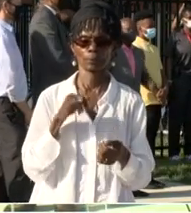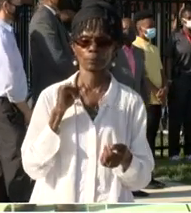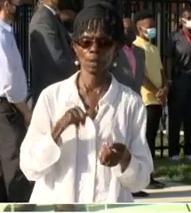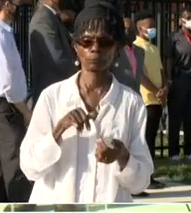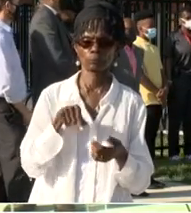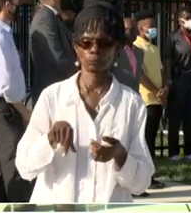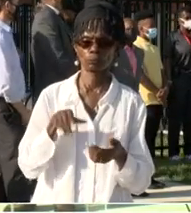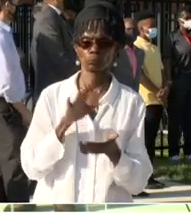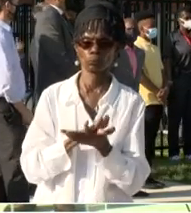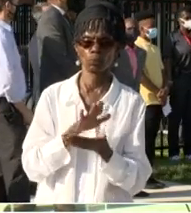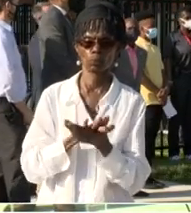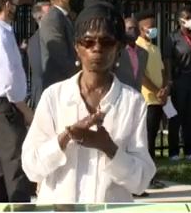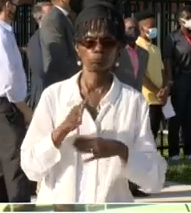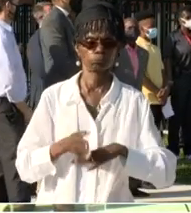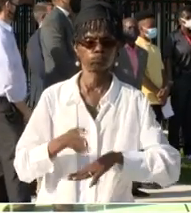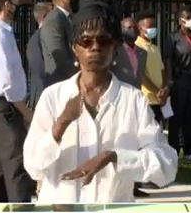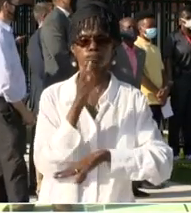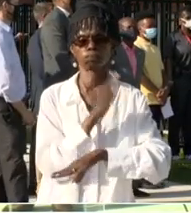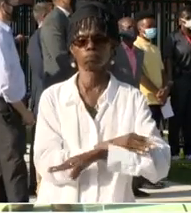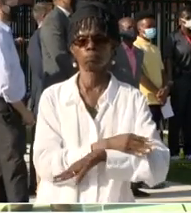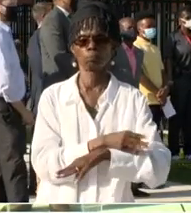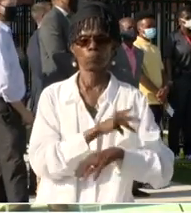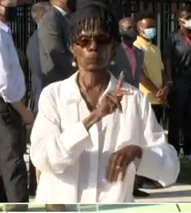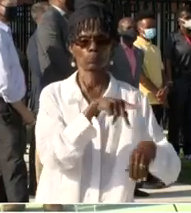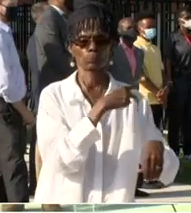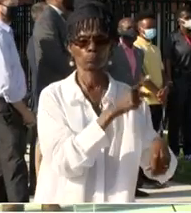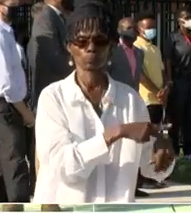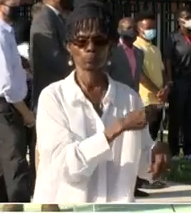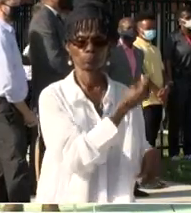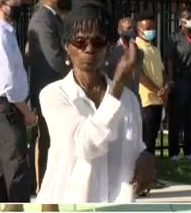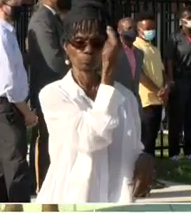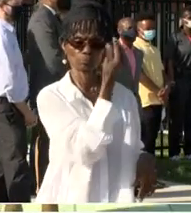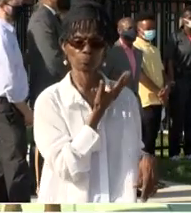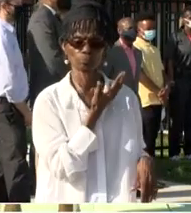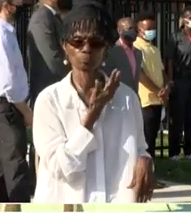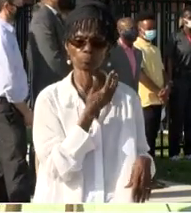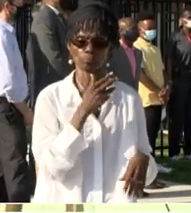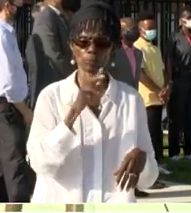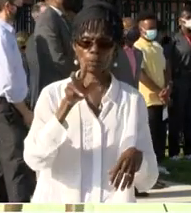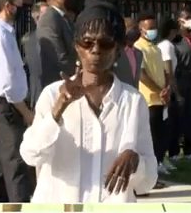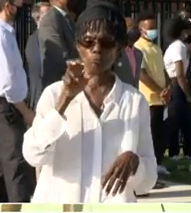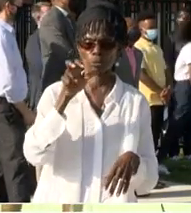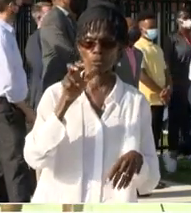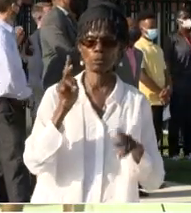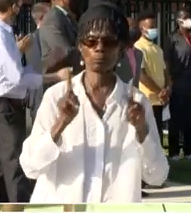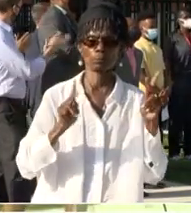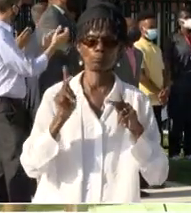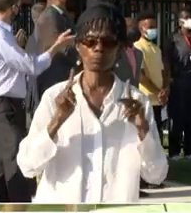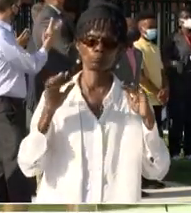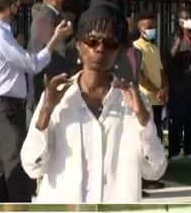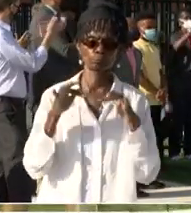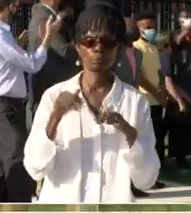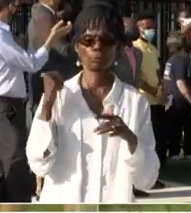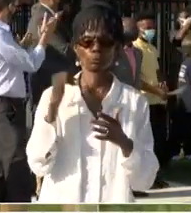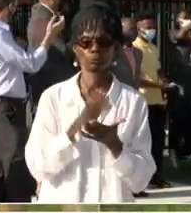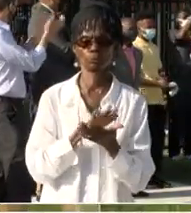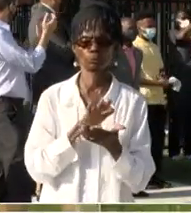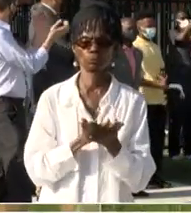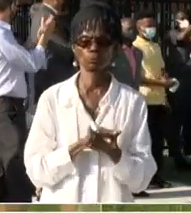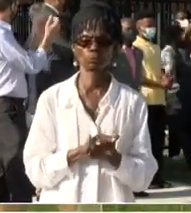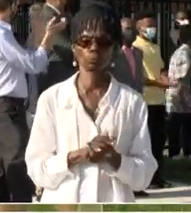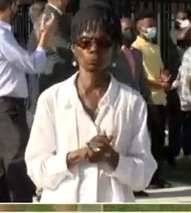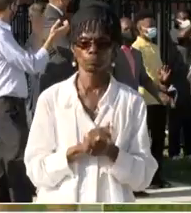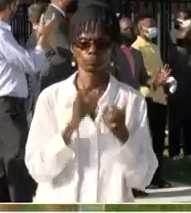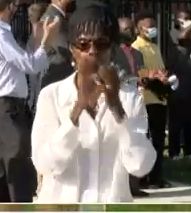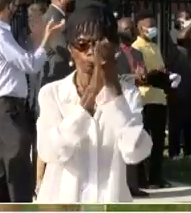from Principal Magrino that 300 young people are coming back to Elliott Hine today. So give them a big